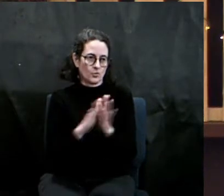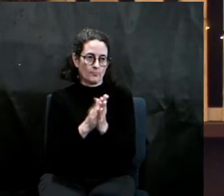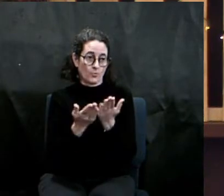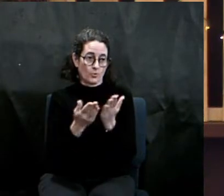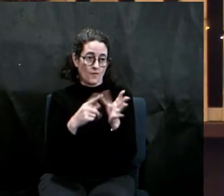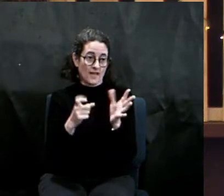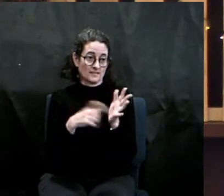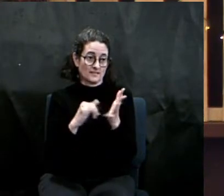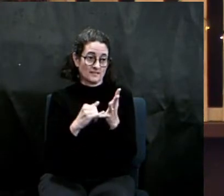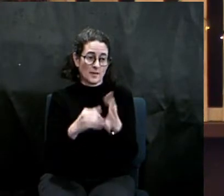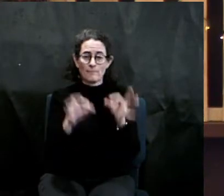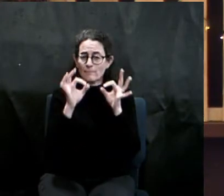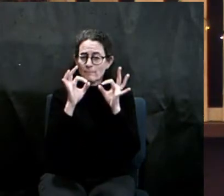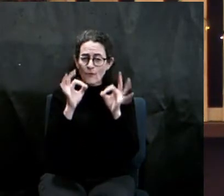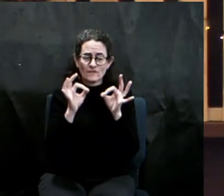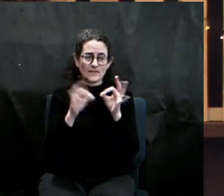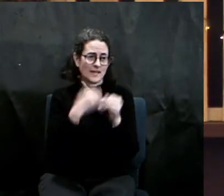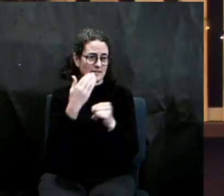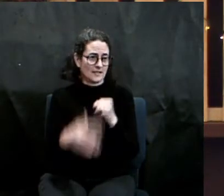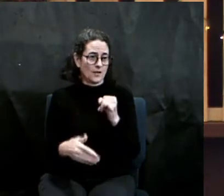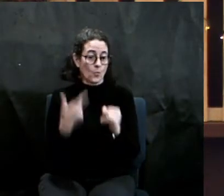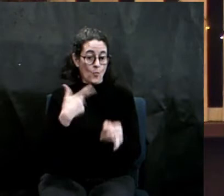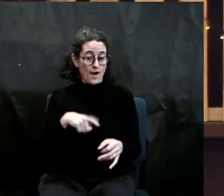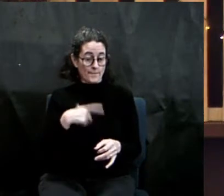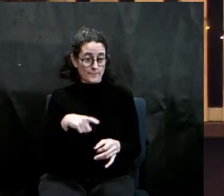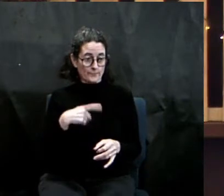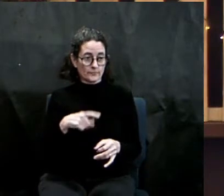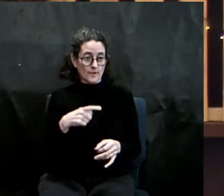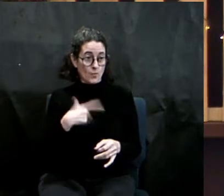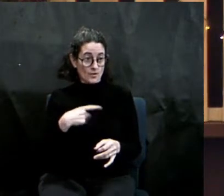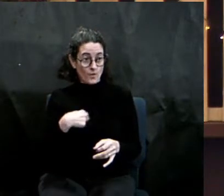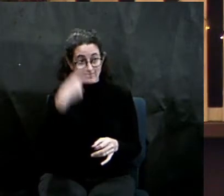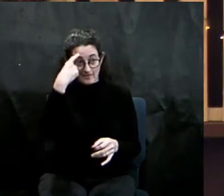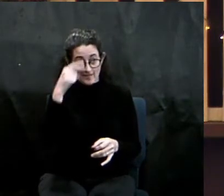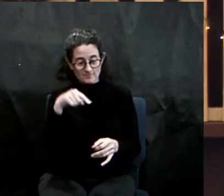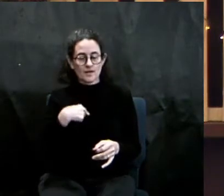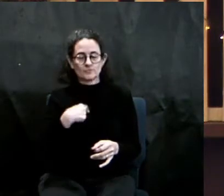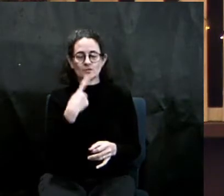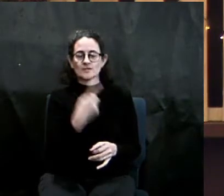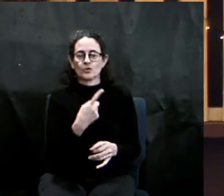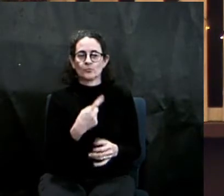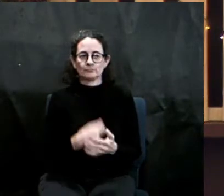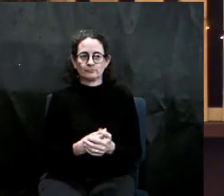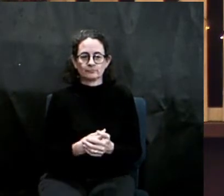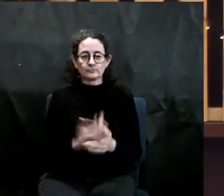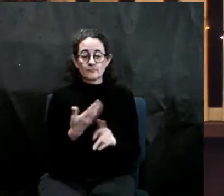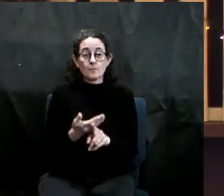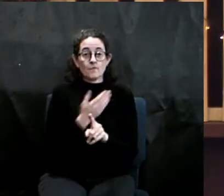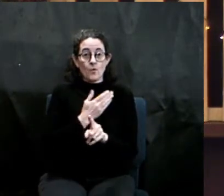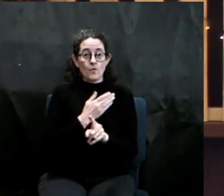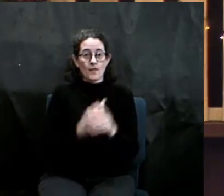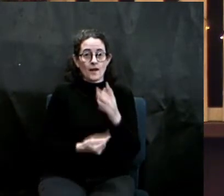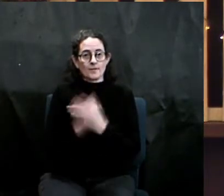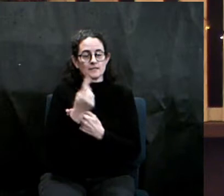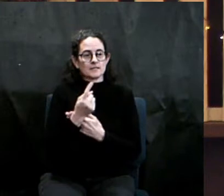perfect ending, in fact. I want to show you why I think that. But before we get to that, first,